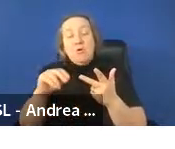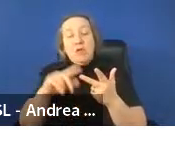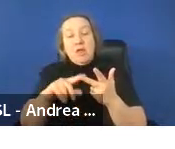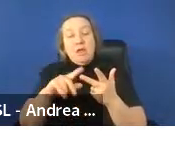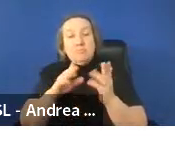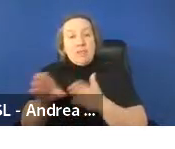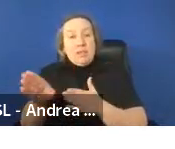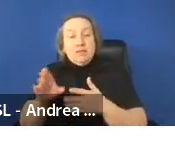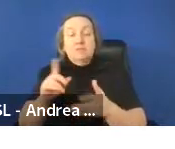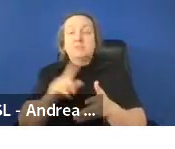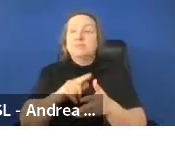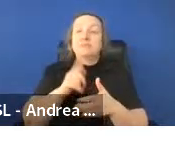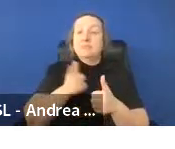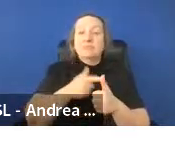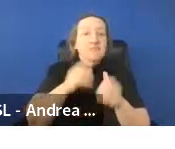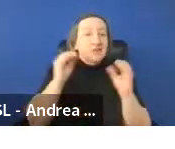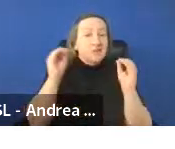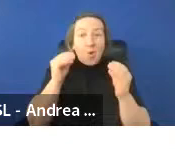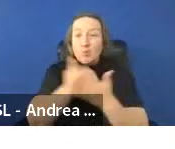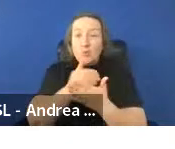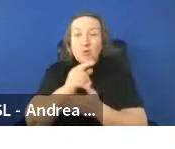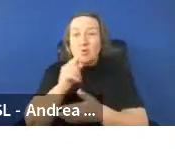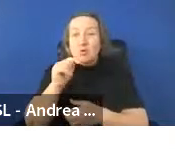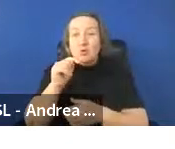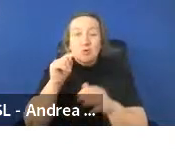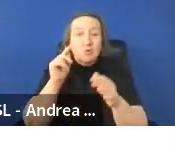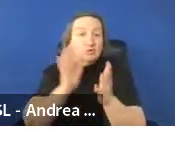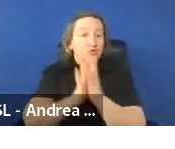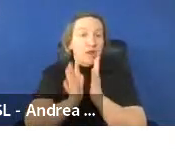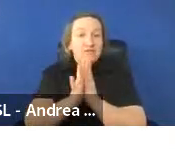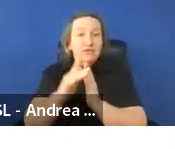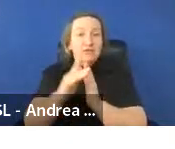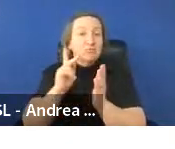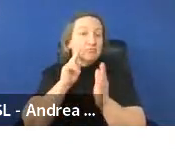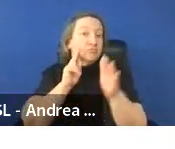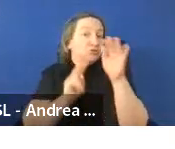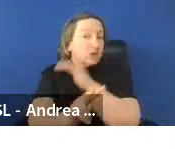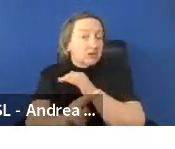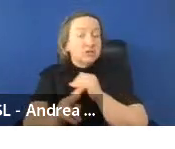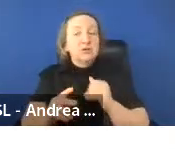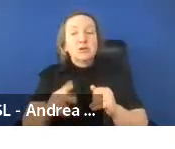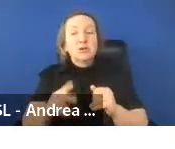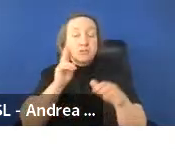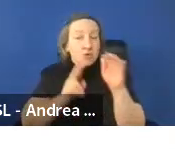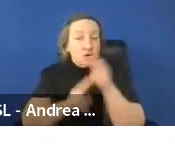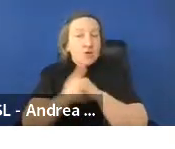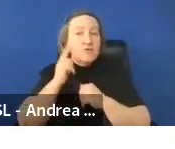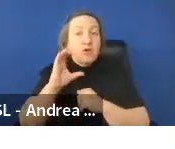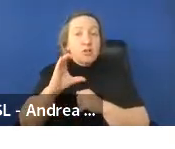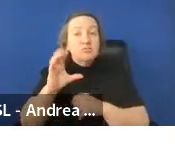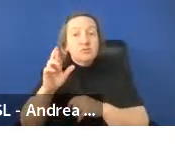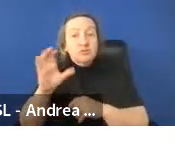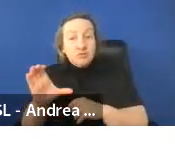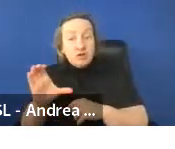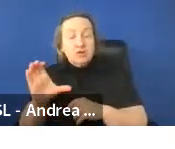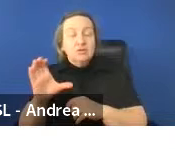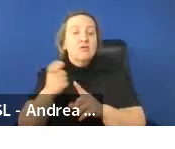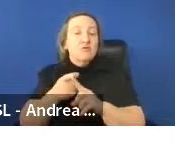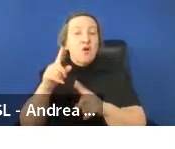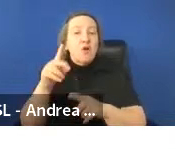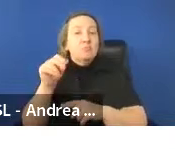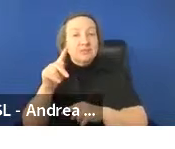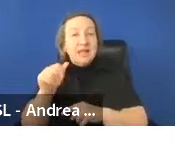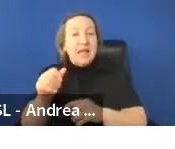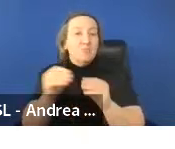has still not released any new traffic projections. The projections from the Columbia River Crossing project are now based on data that is more